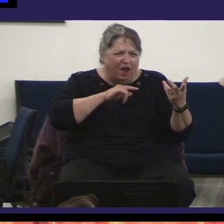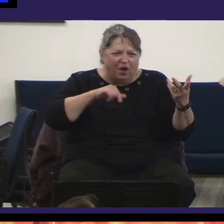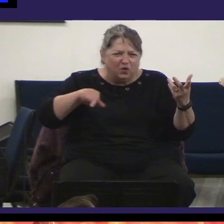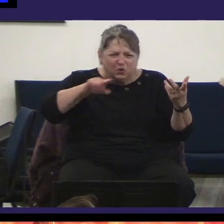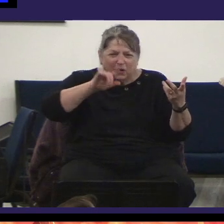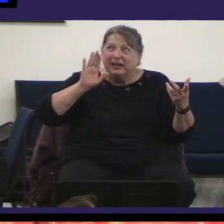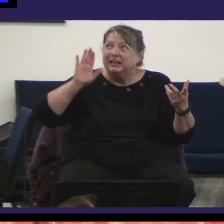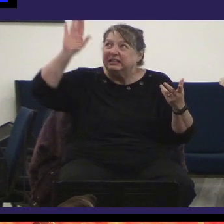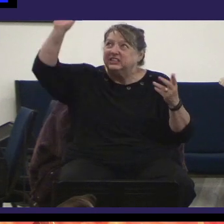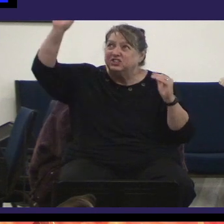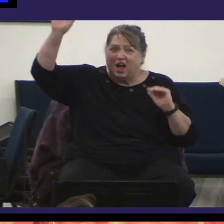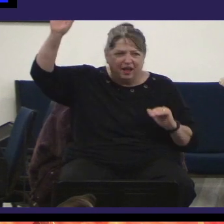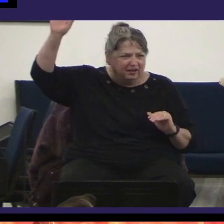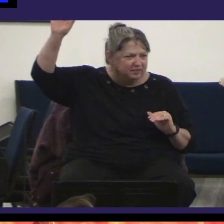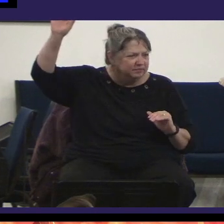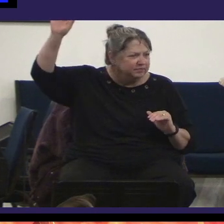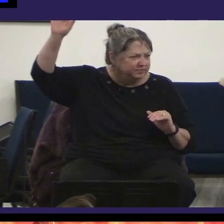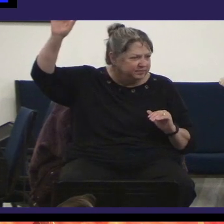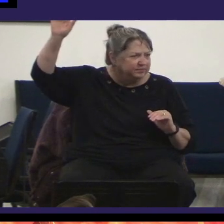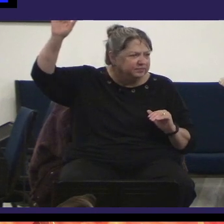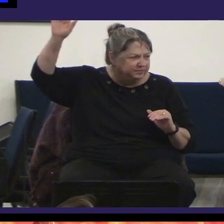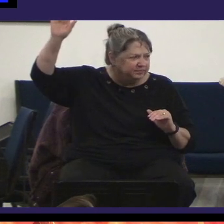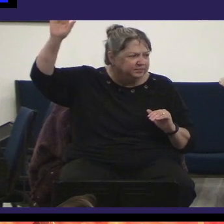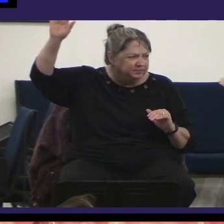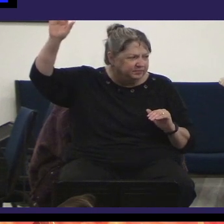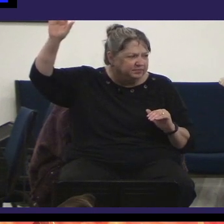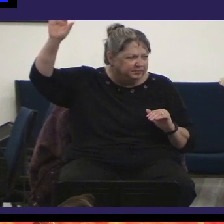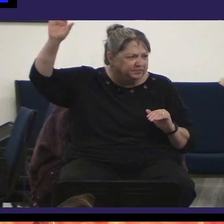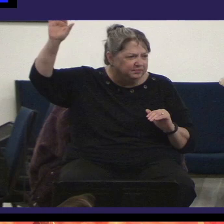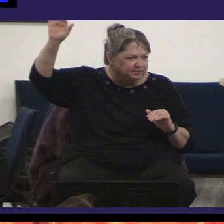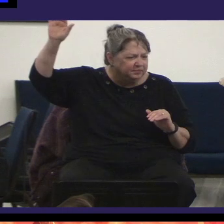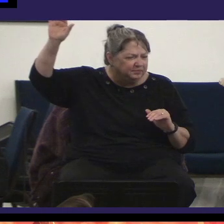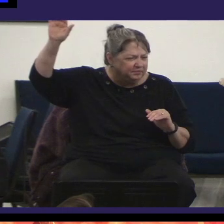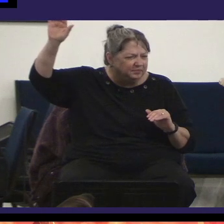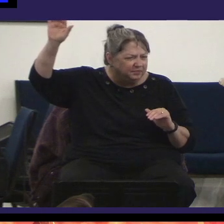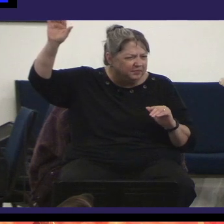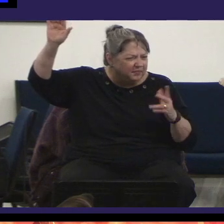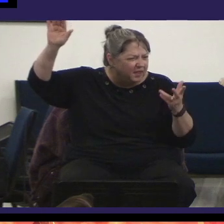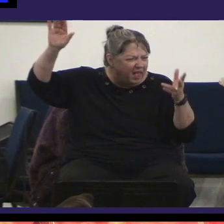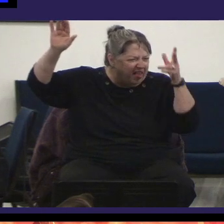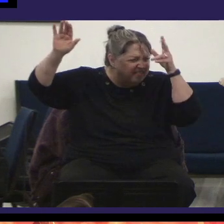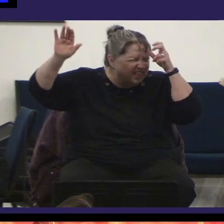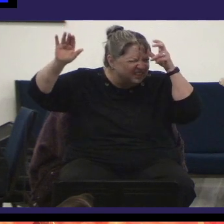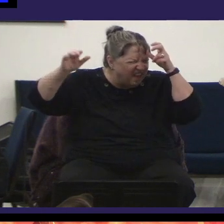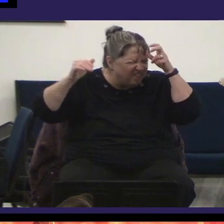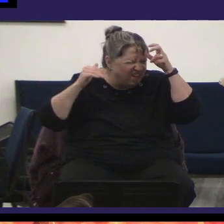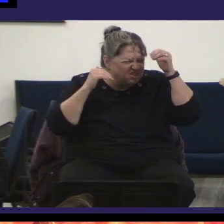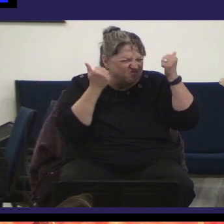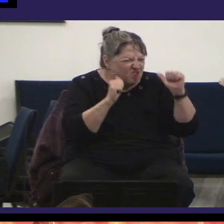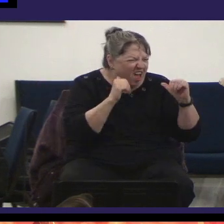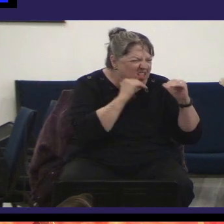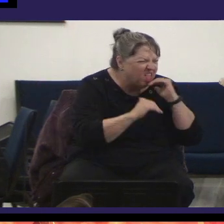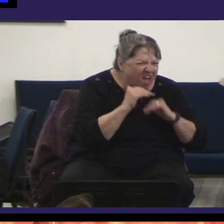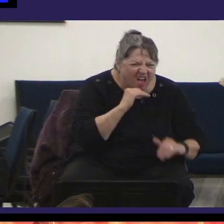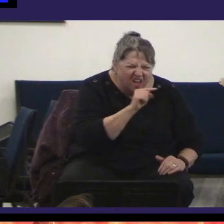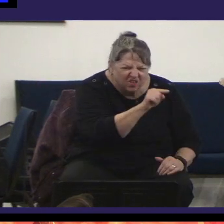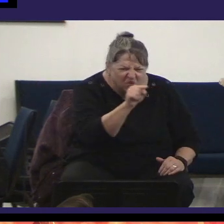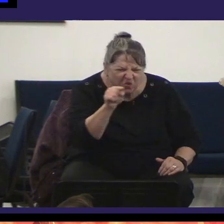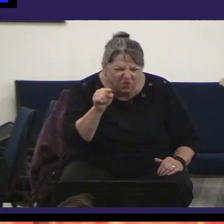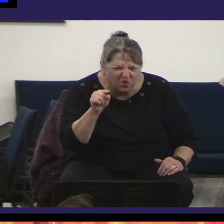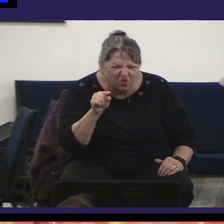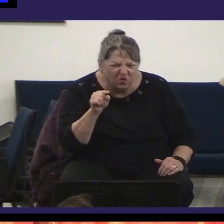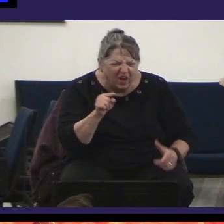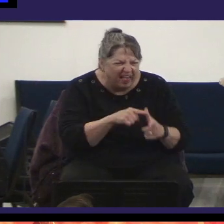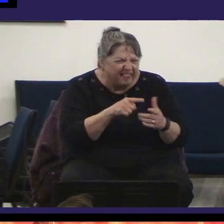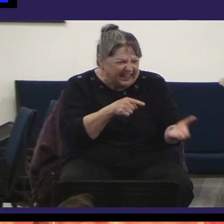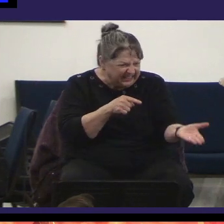to Jesus, or you've been lied to by the devil and the belt of truth is not activated in your life, just stand.